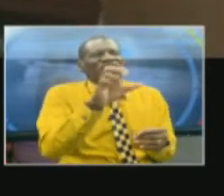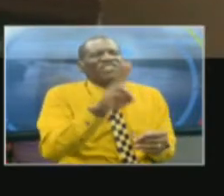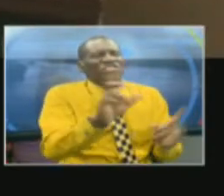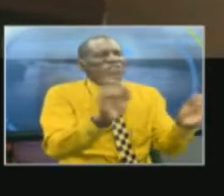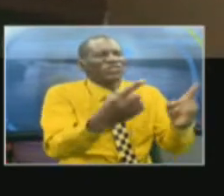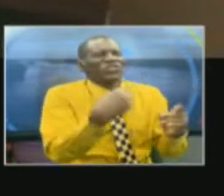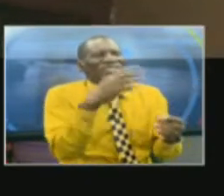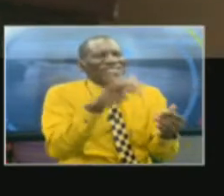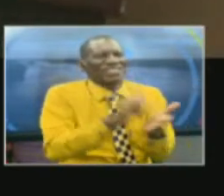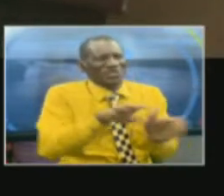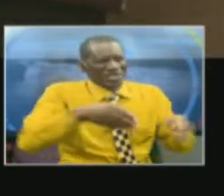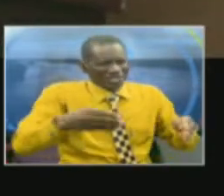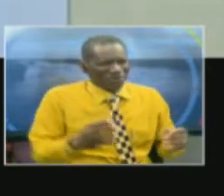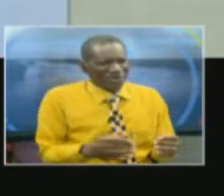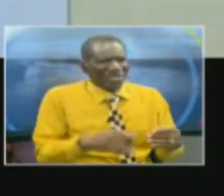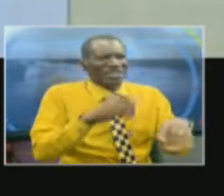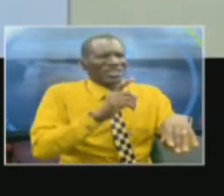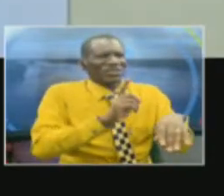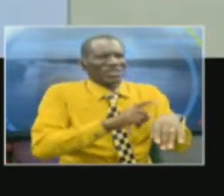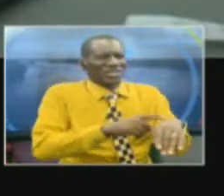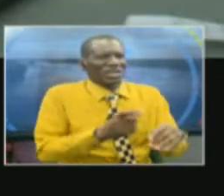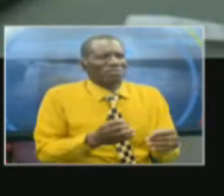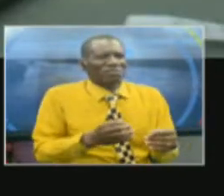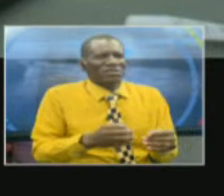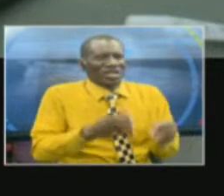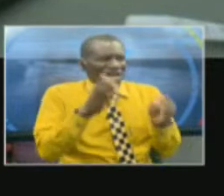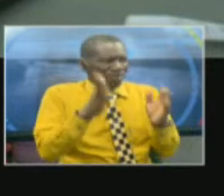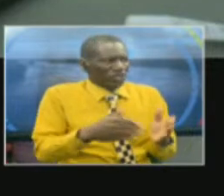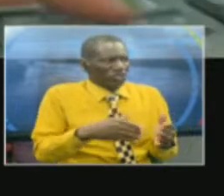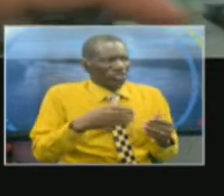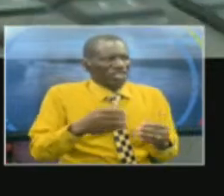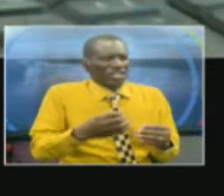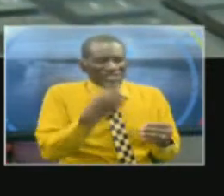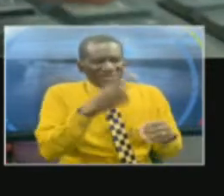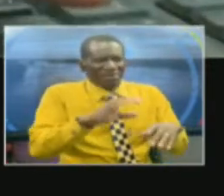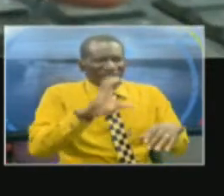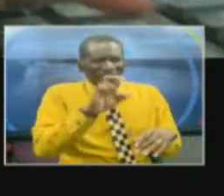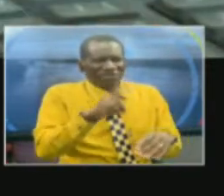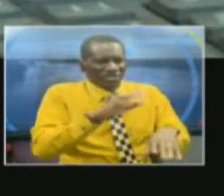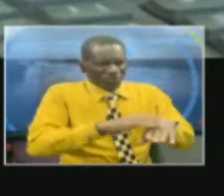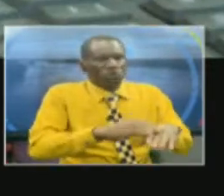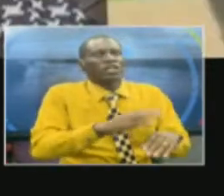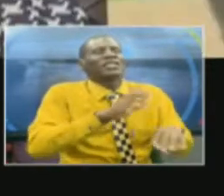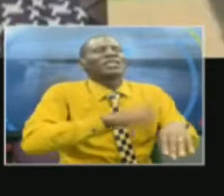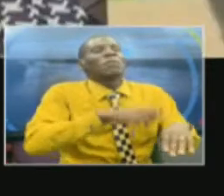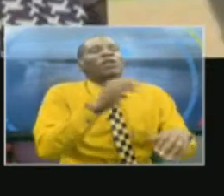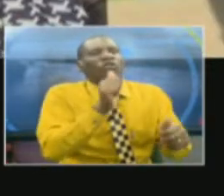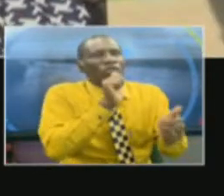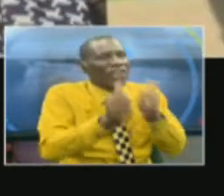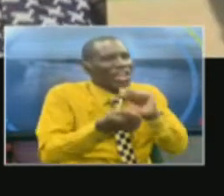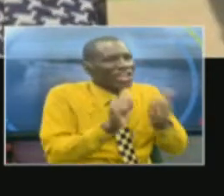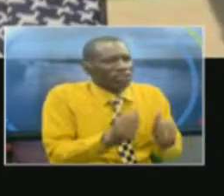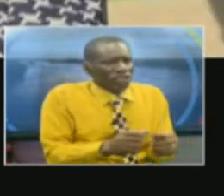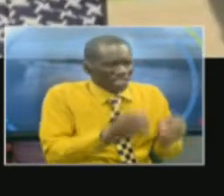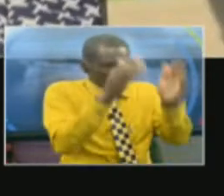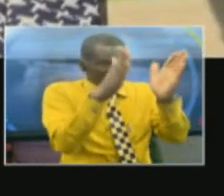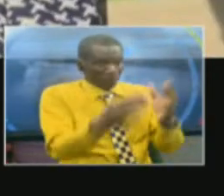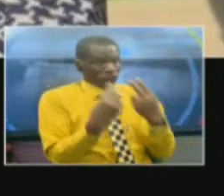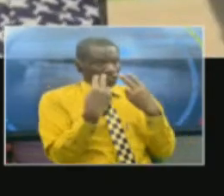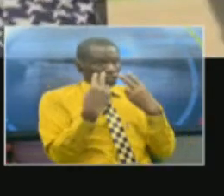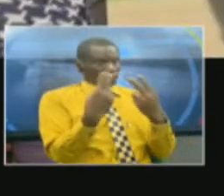na disability. So simse amefurahia na CV yangu imembamba nini. I go for the interview. Mtu kukuona